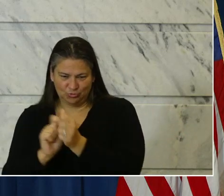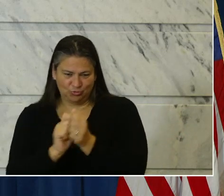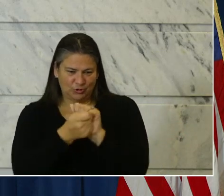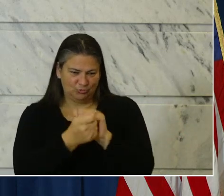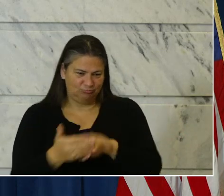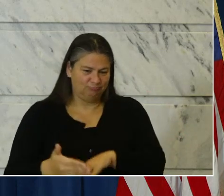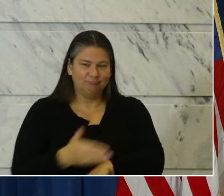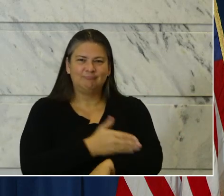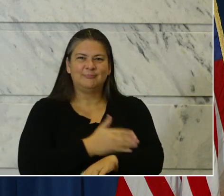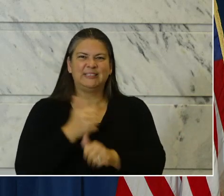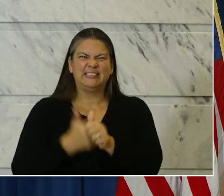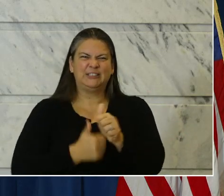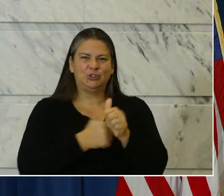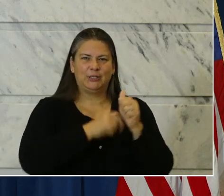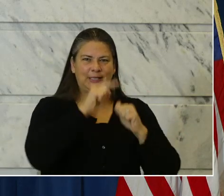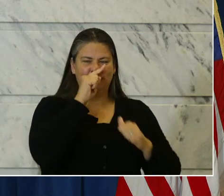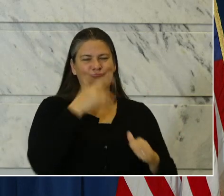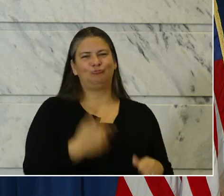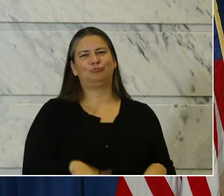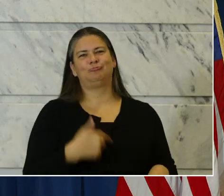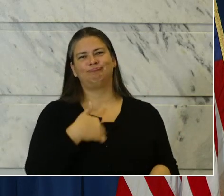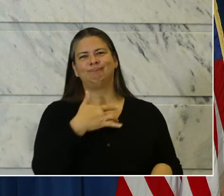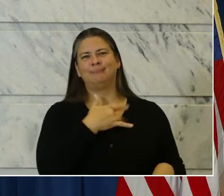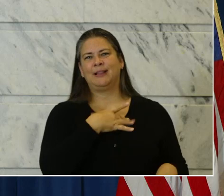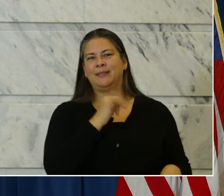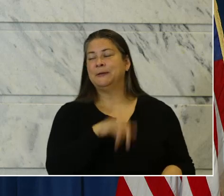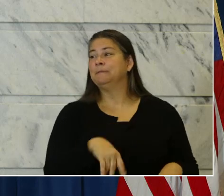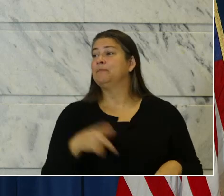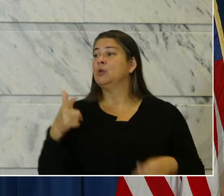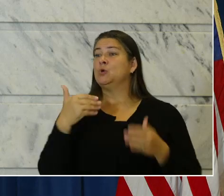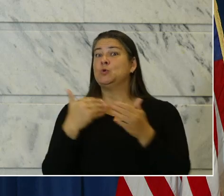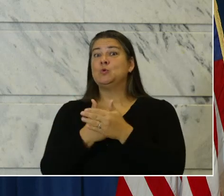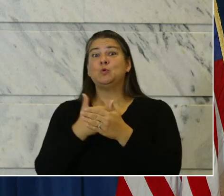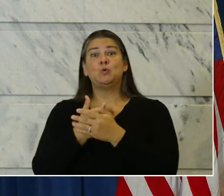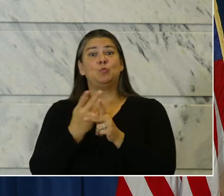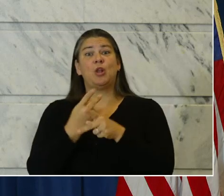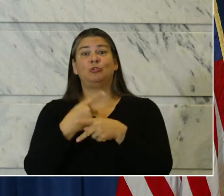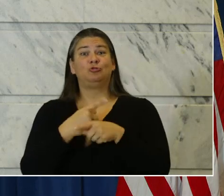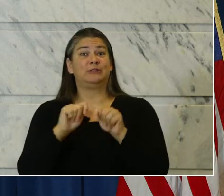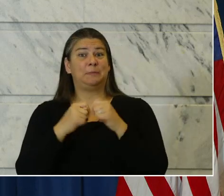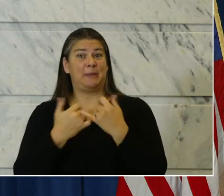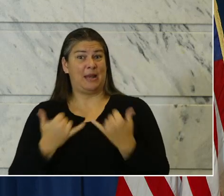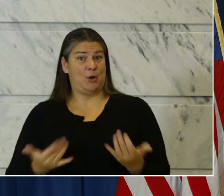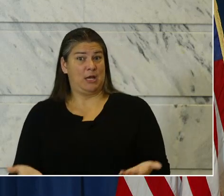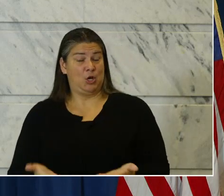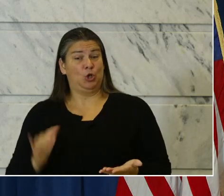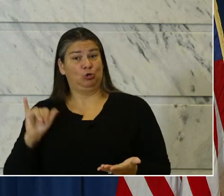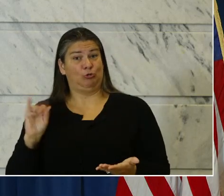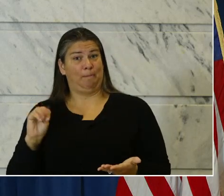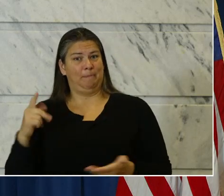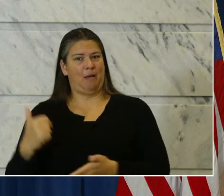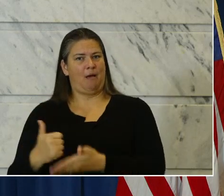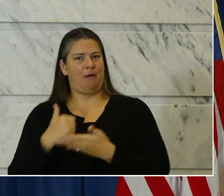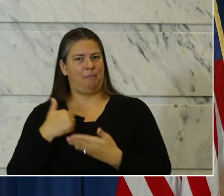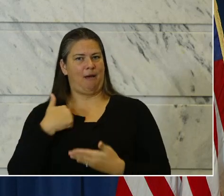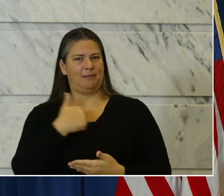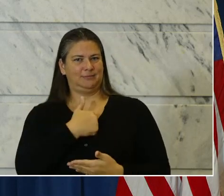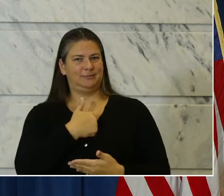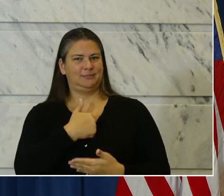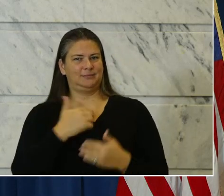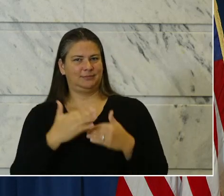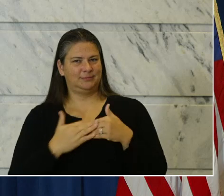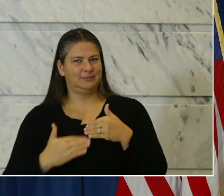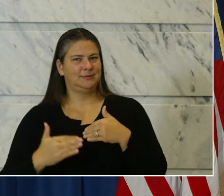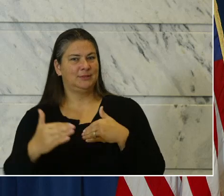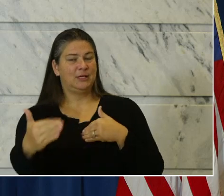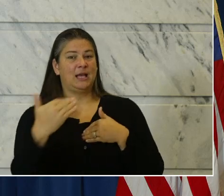have a new member of our production team who is Jim, who's helping us out here moving forward. So now